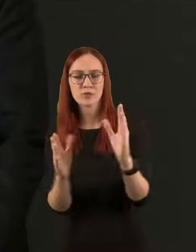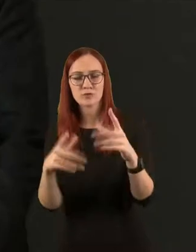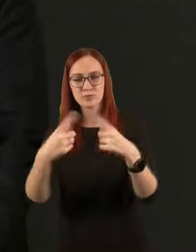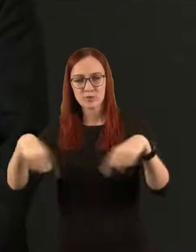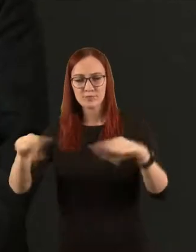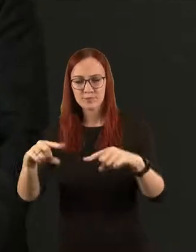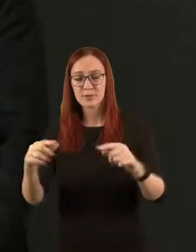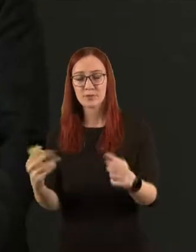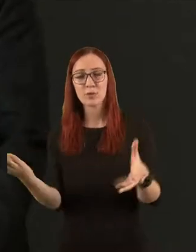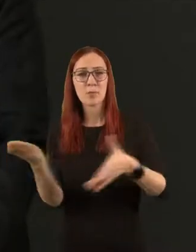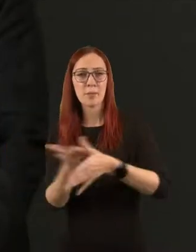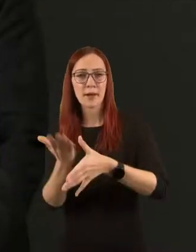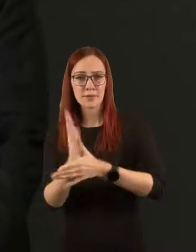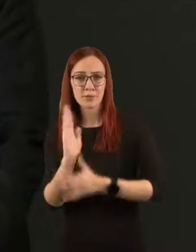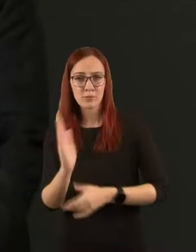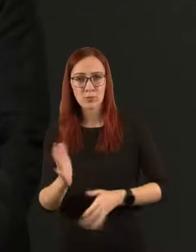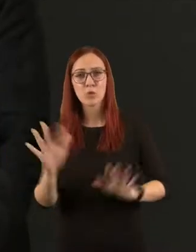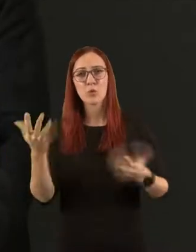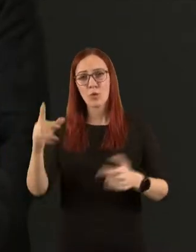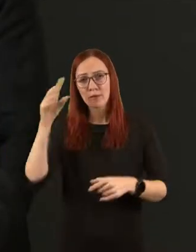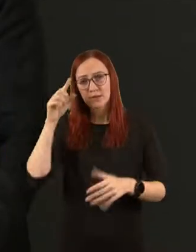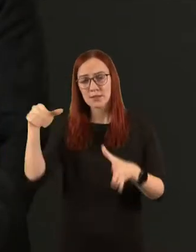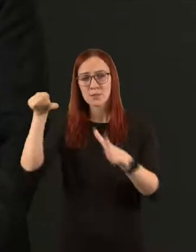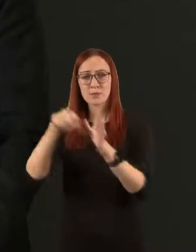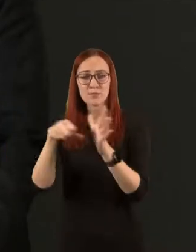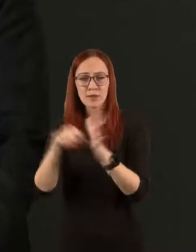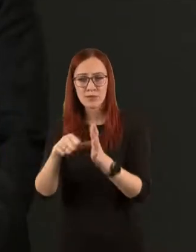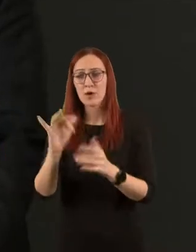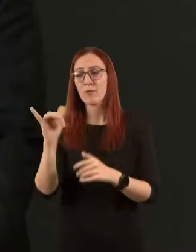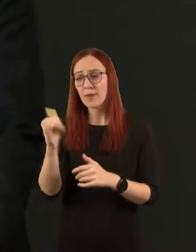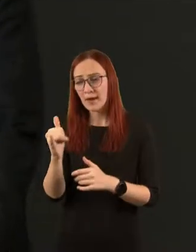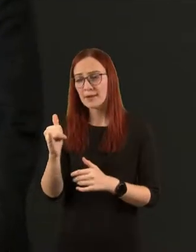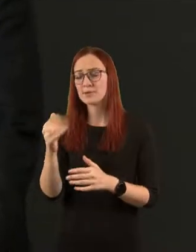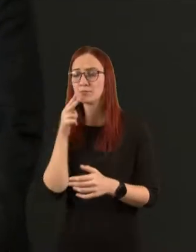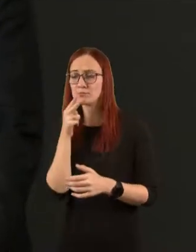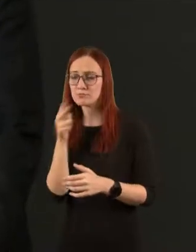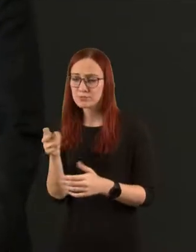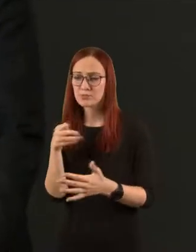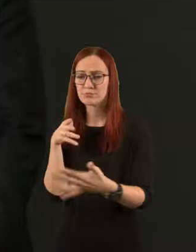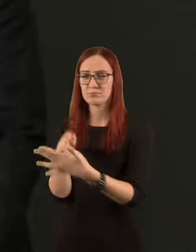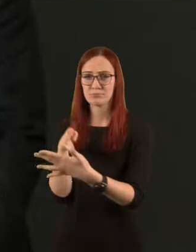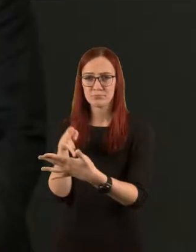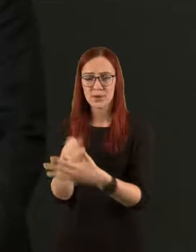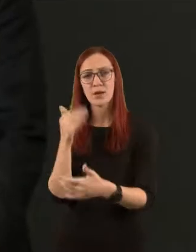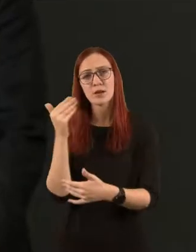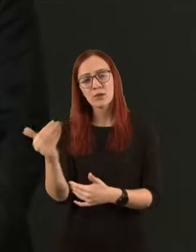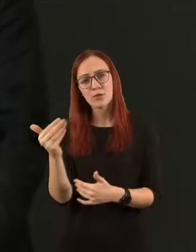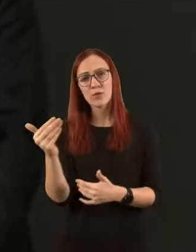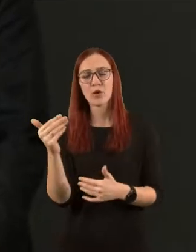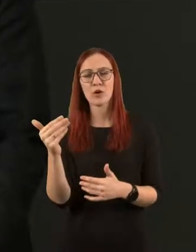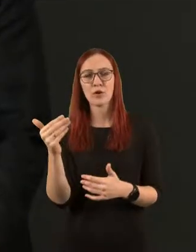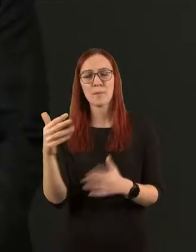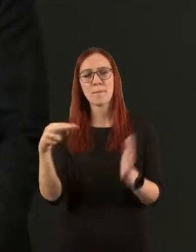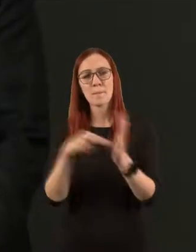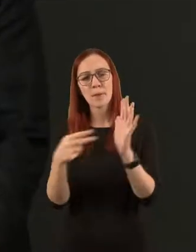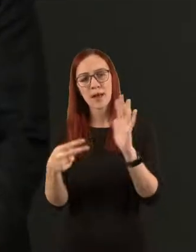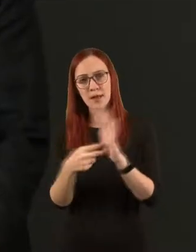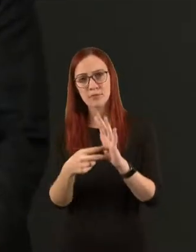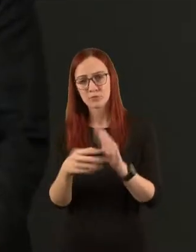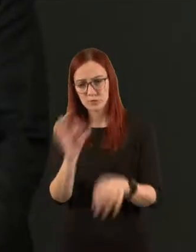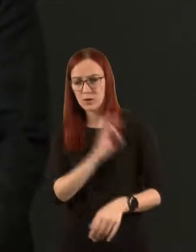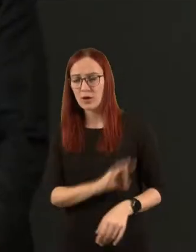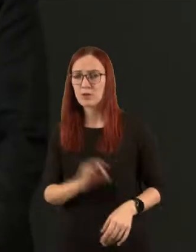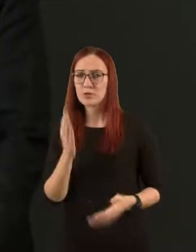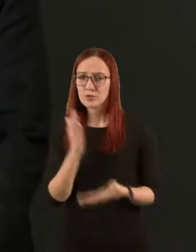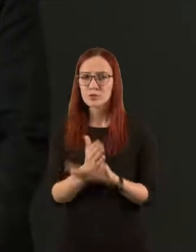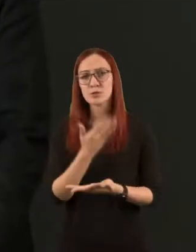pricing, which builds on existing work on effective carbon rights and taxing energy use, as well as estimate the cost equivalence of